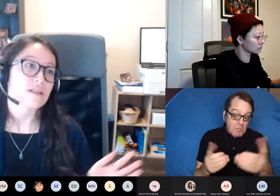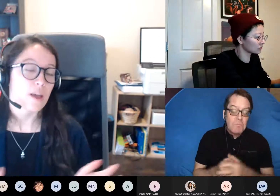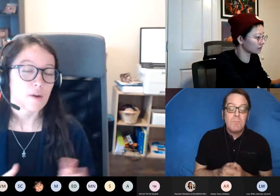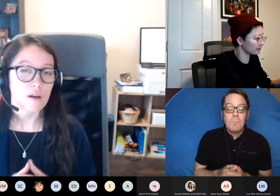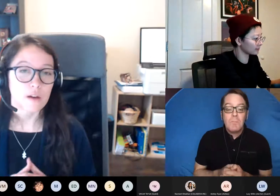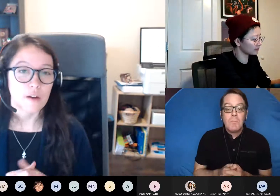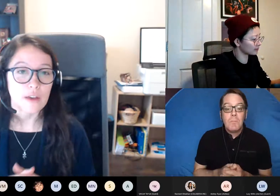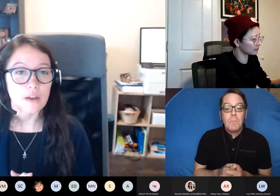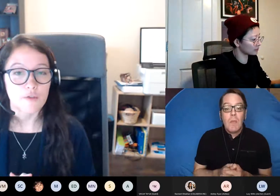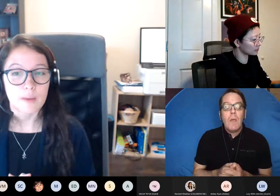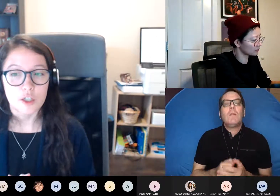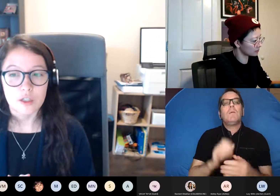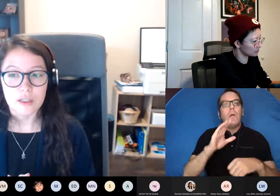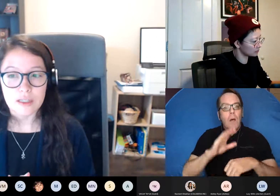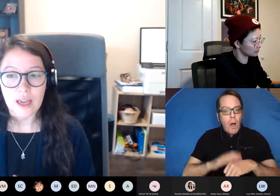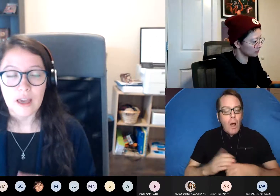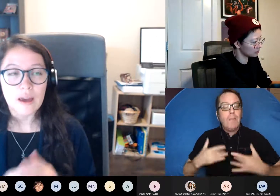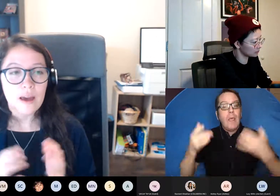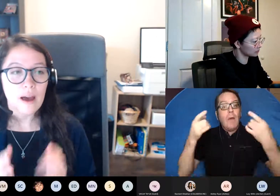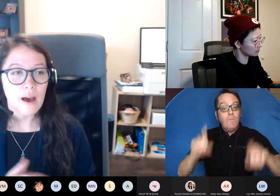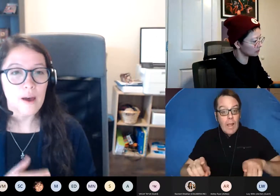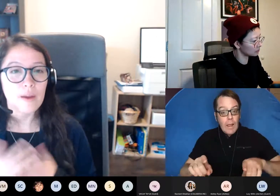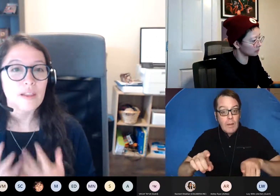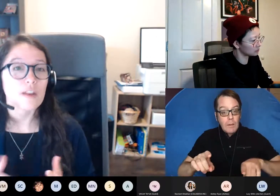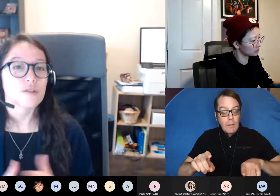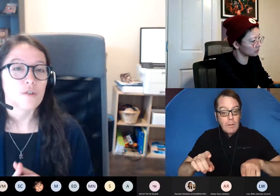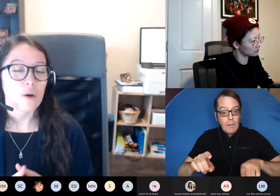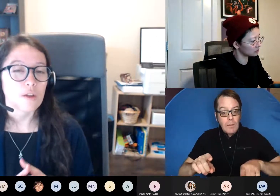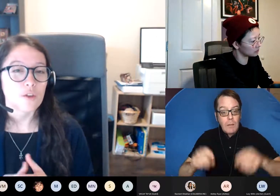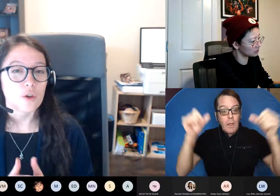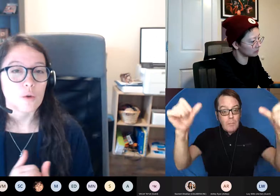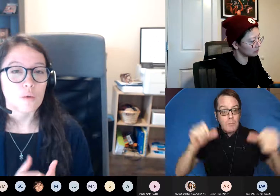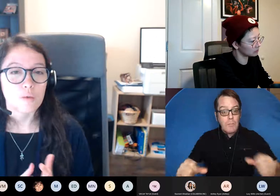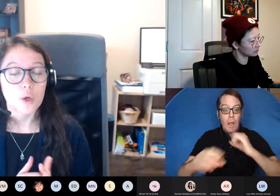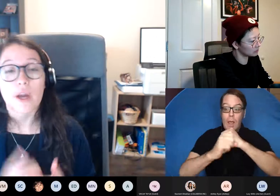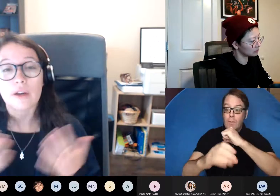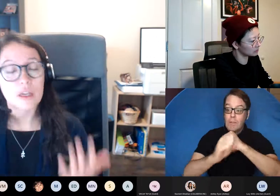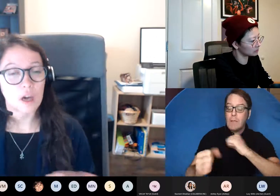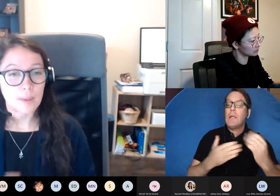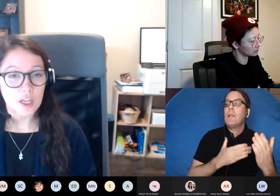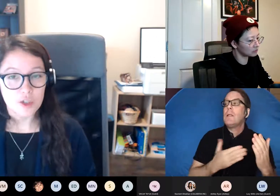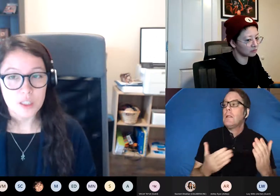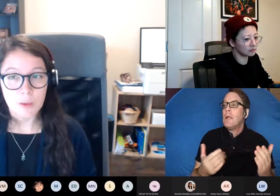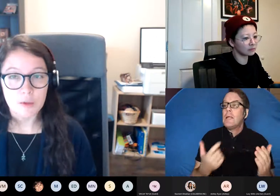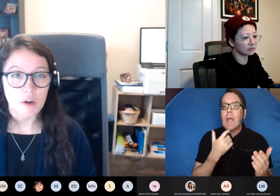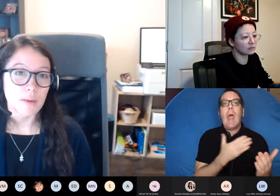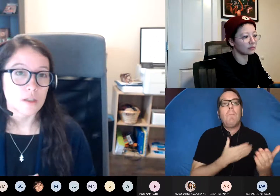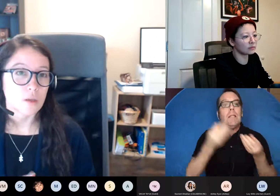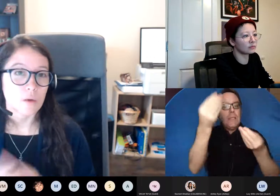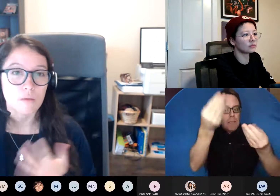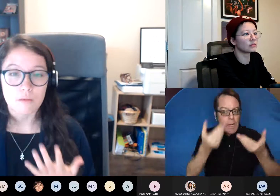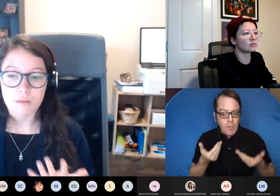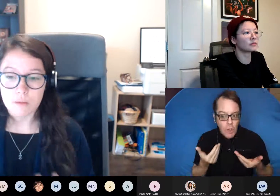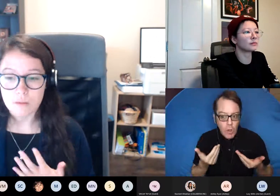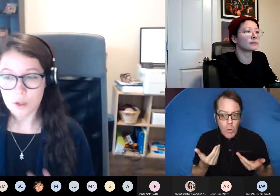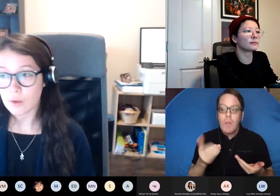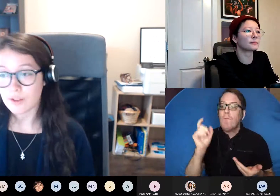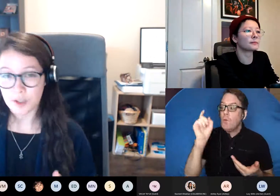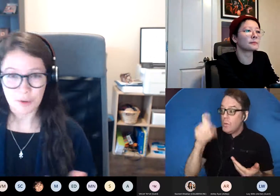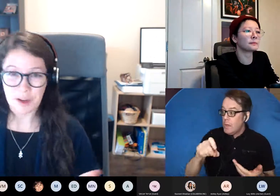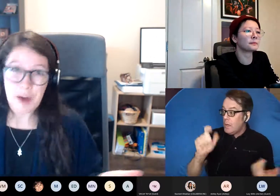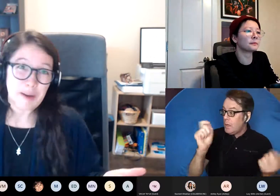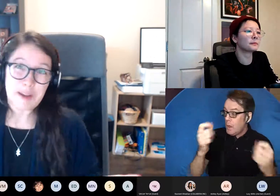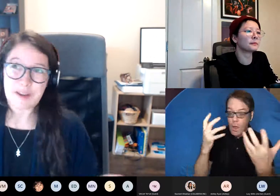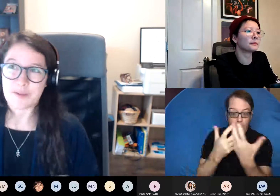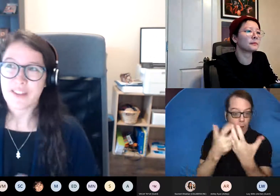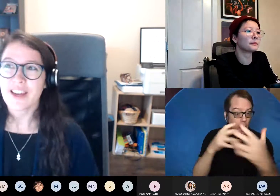a disclaimer on your event information to say, let us know if you require any accommodations and we will do our best